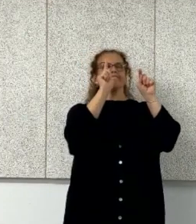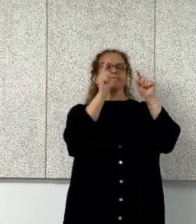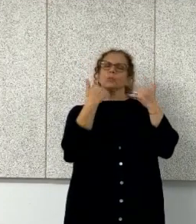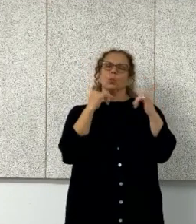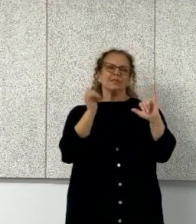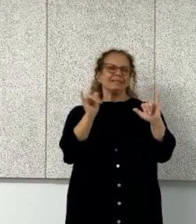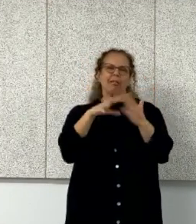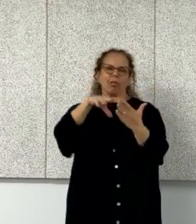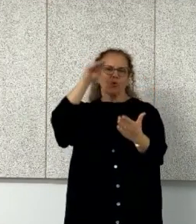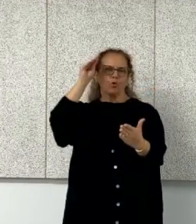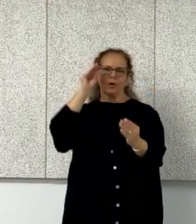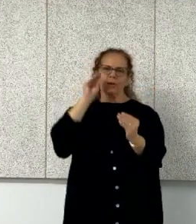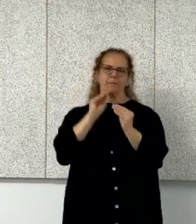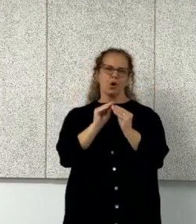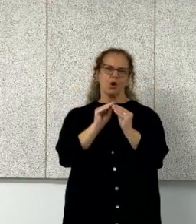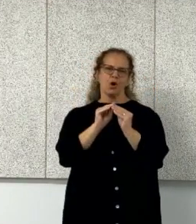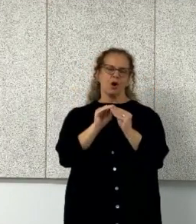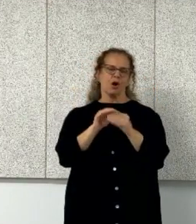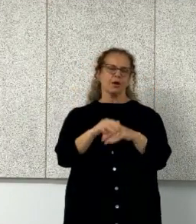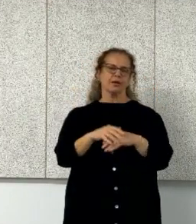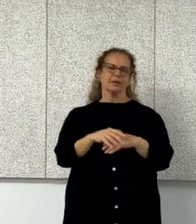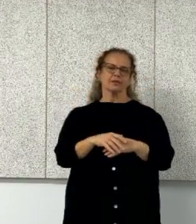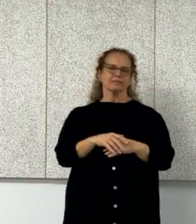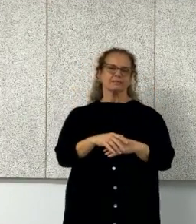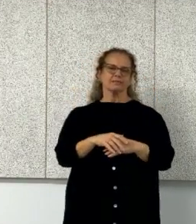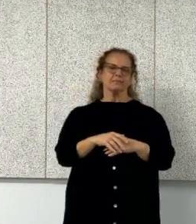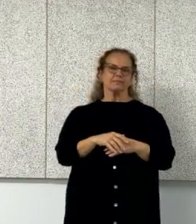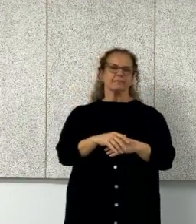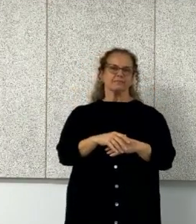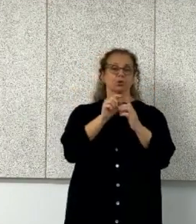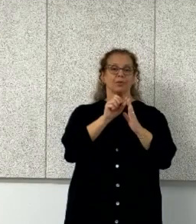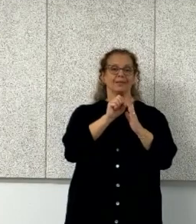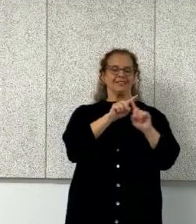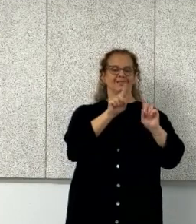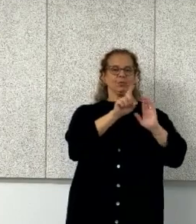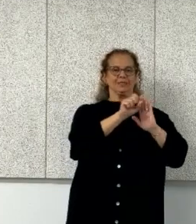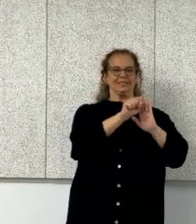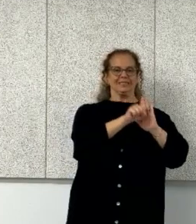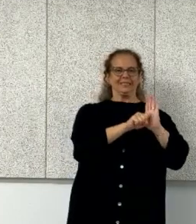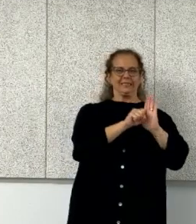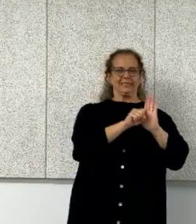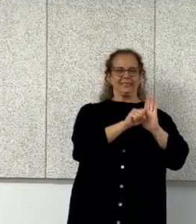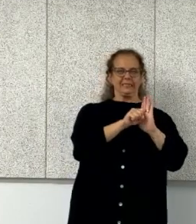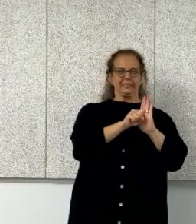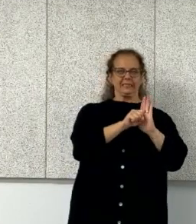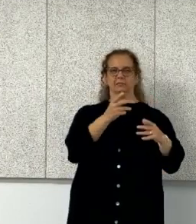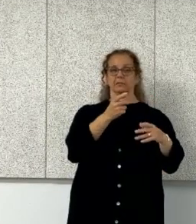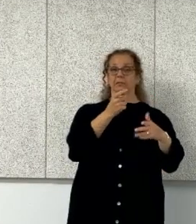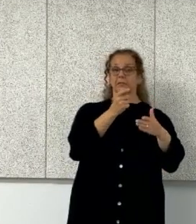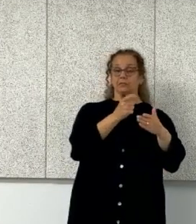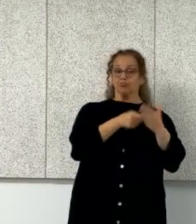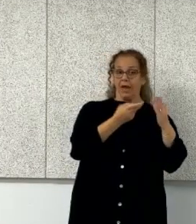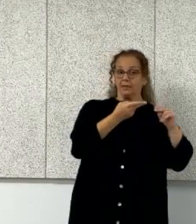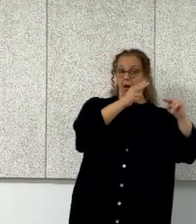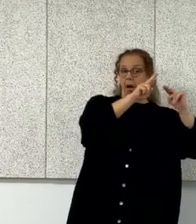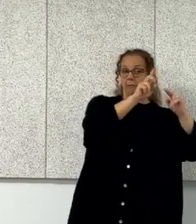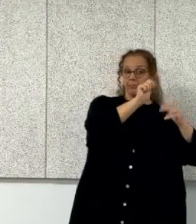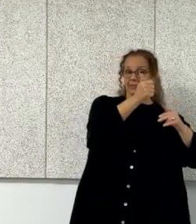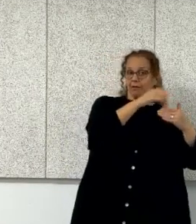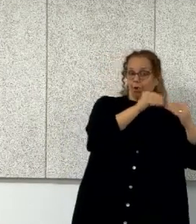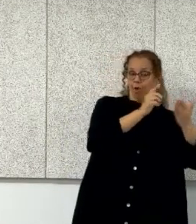more about what the revenue implications are, although especially this season, since we implemented this like price goes up $10 every